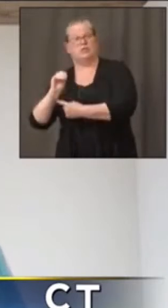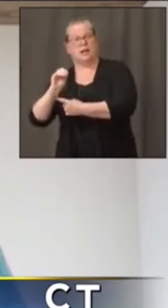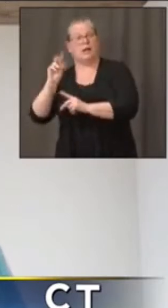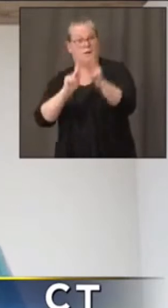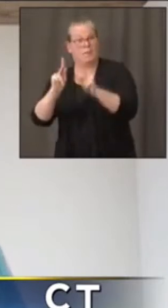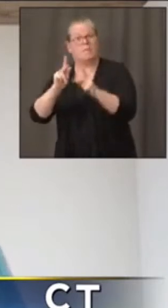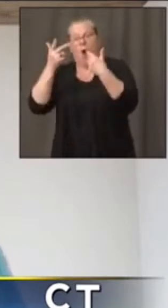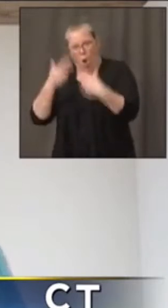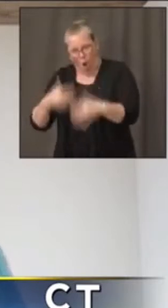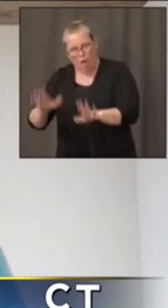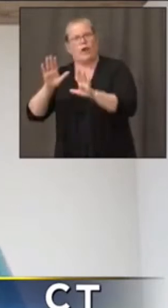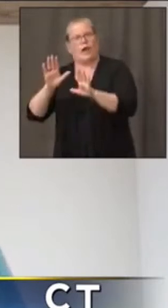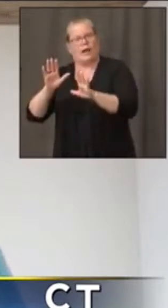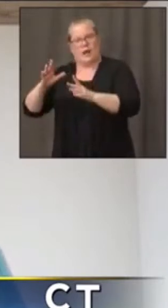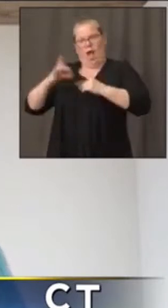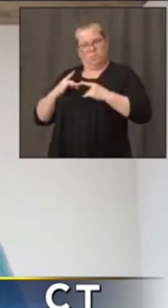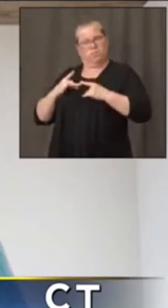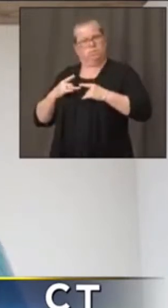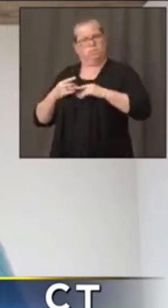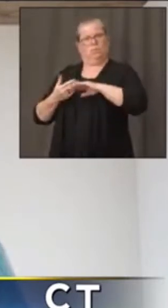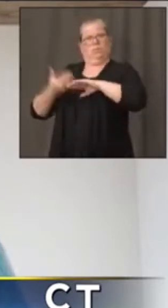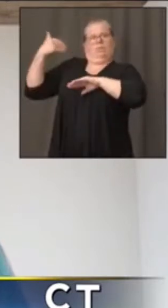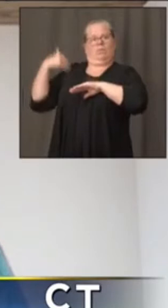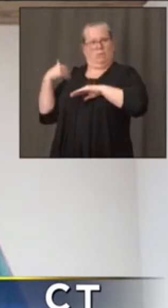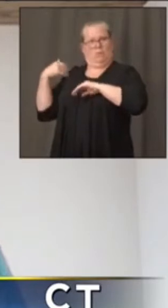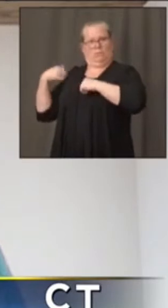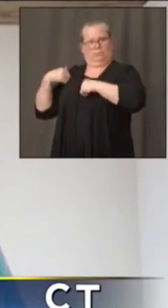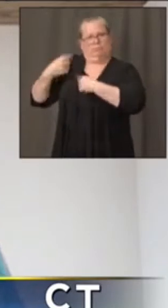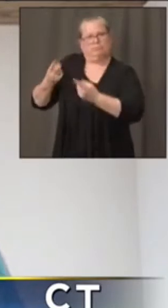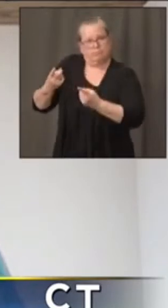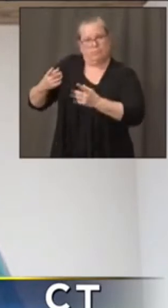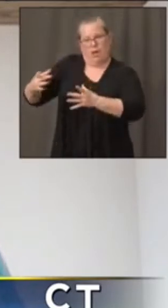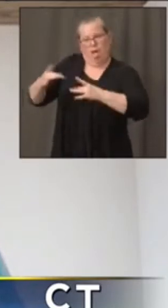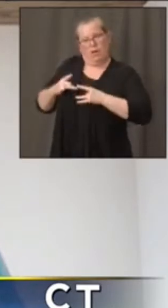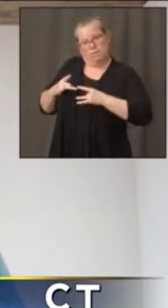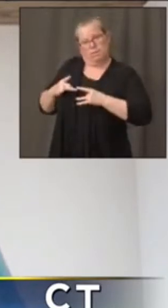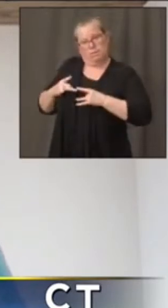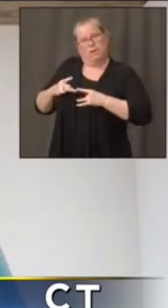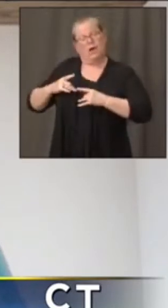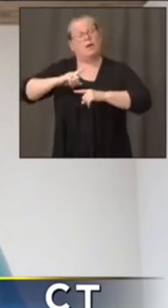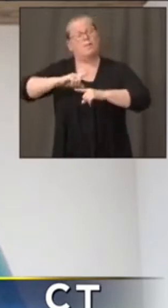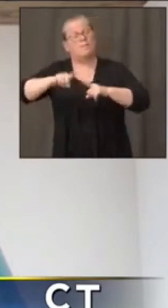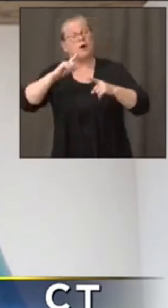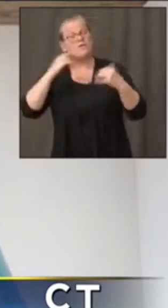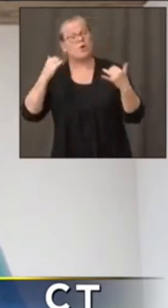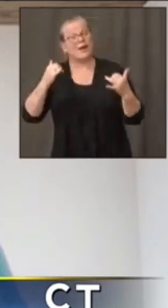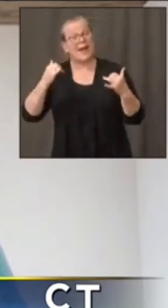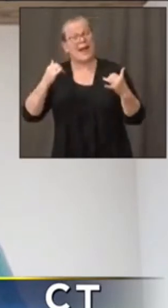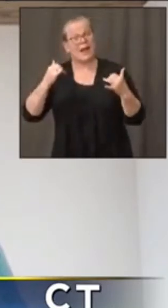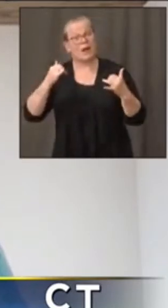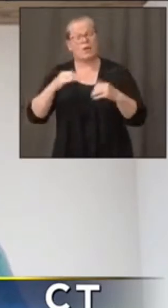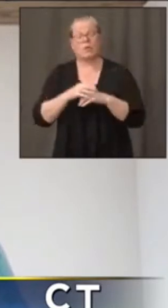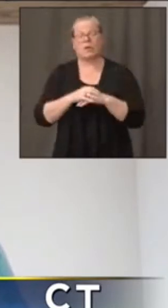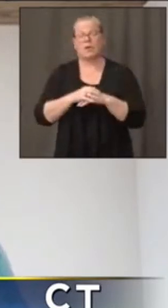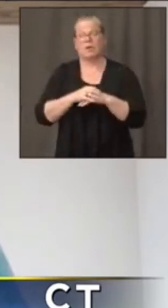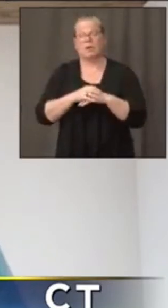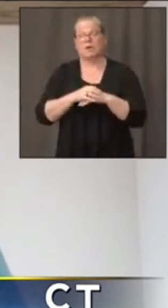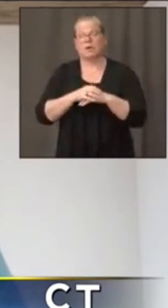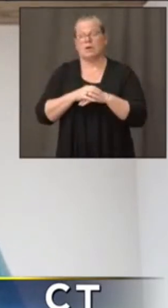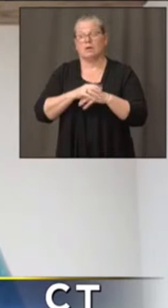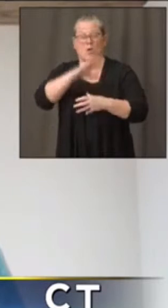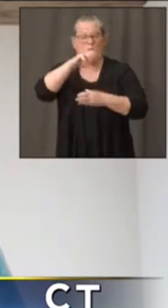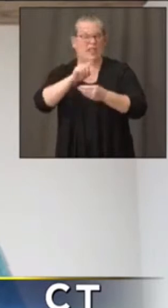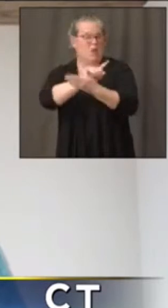but right now for every you see that we have a hundred new cases in a week